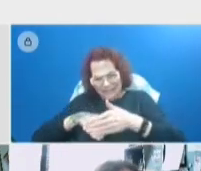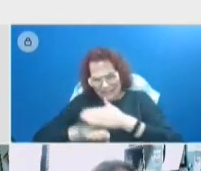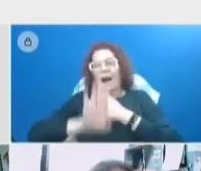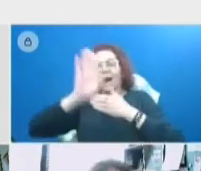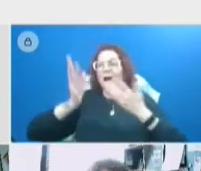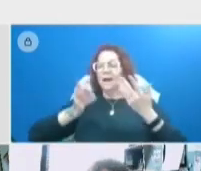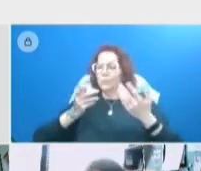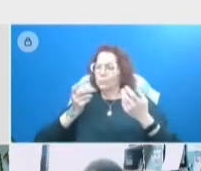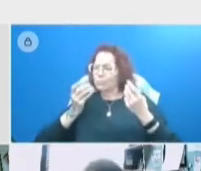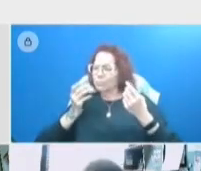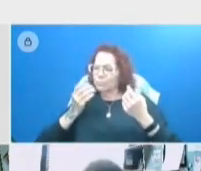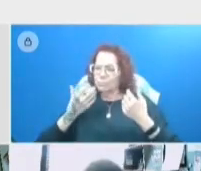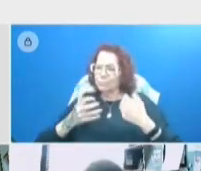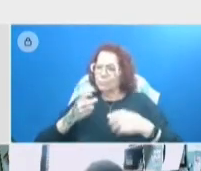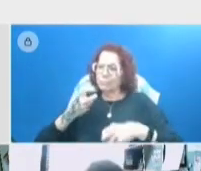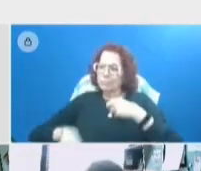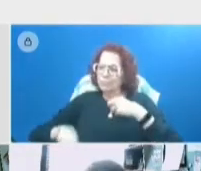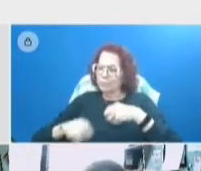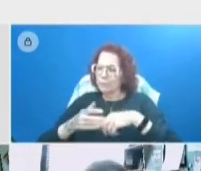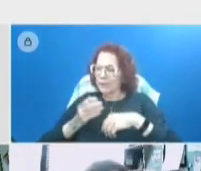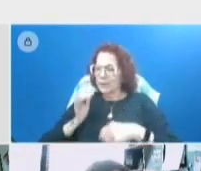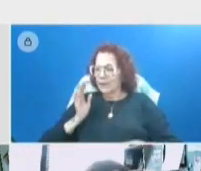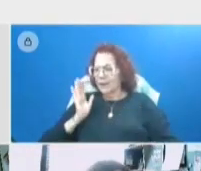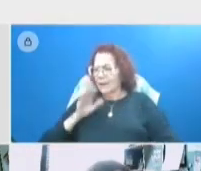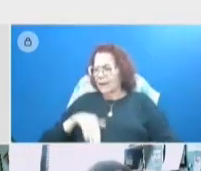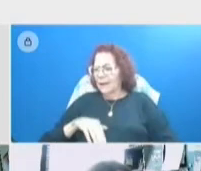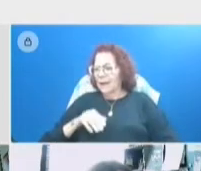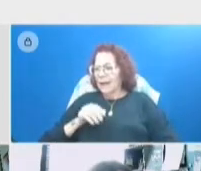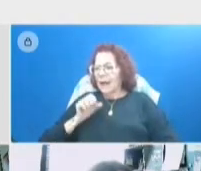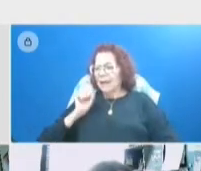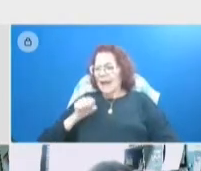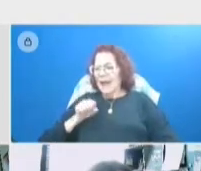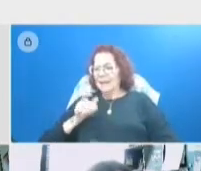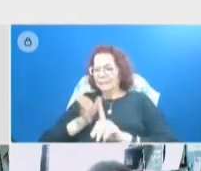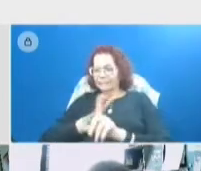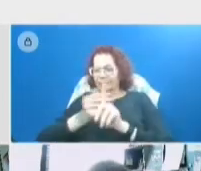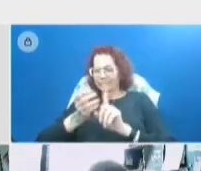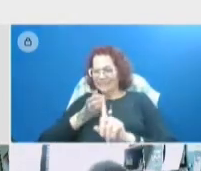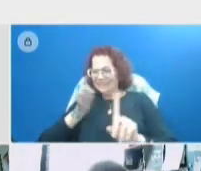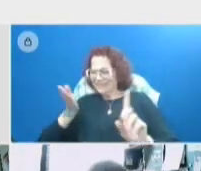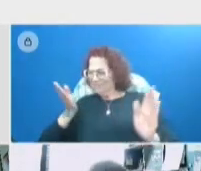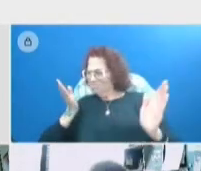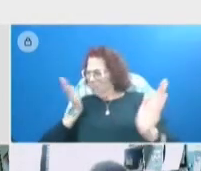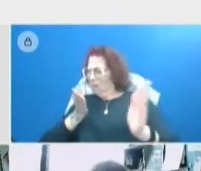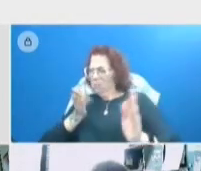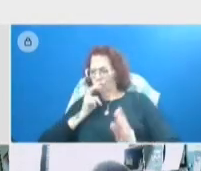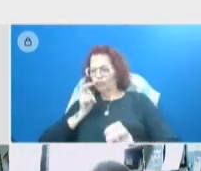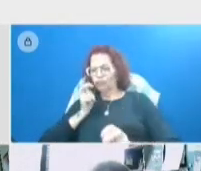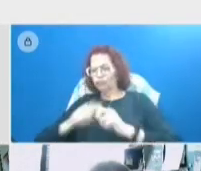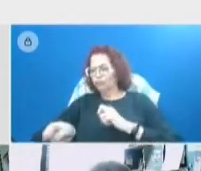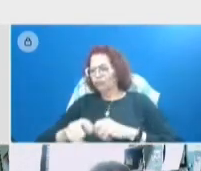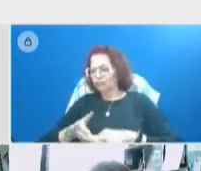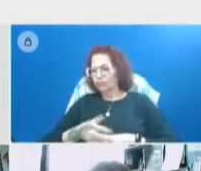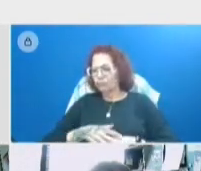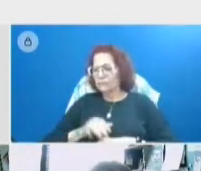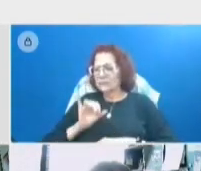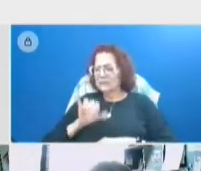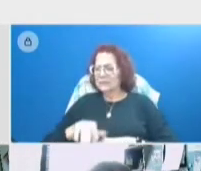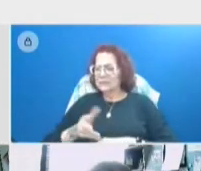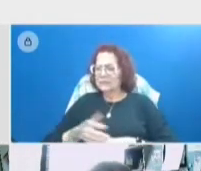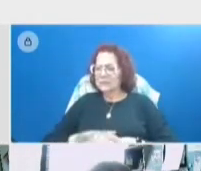Yeah, it might be hard to convince the Assembly and Senate that the two-year term is appropriate for them, but not appropriate for a county board.